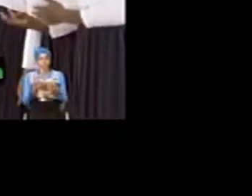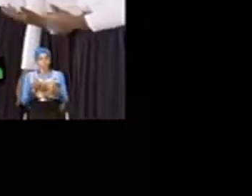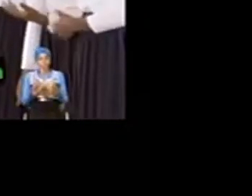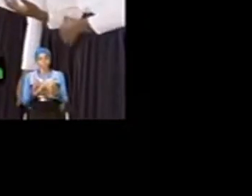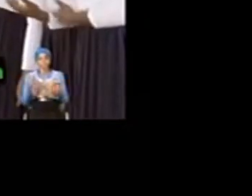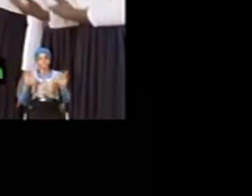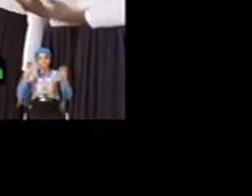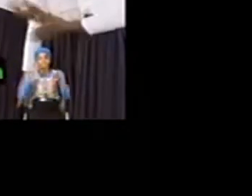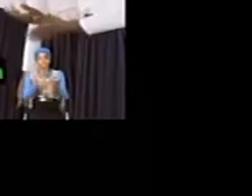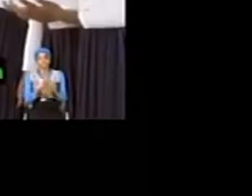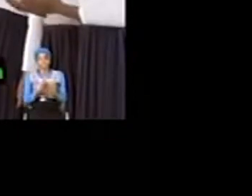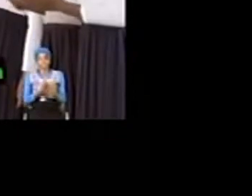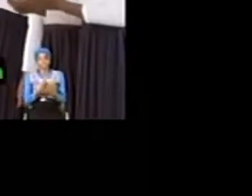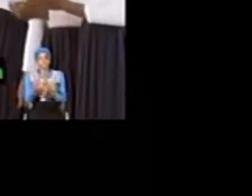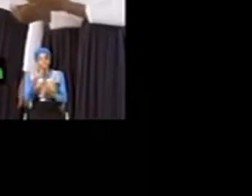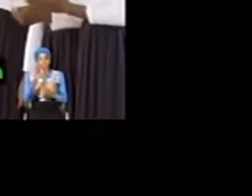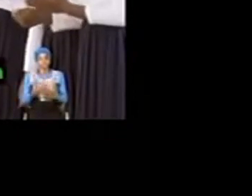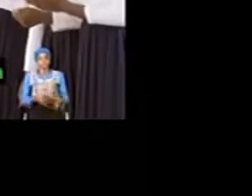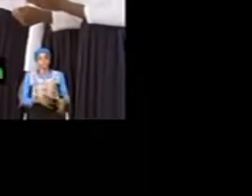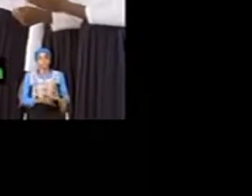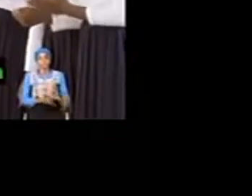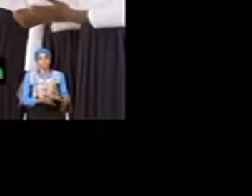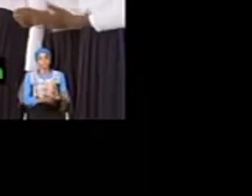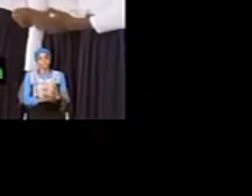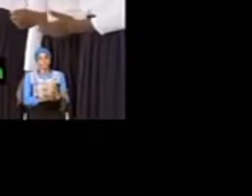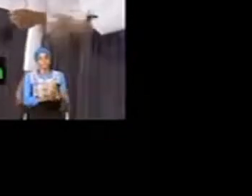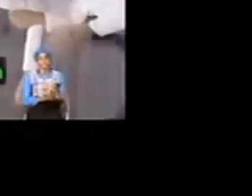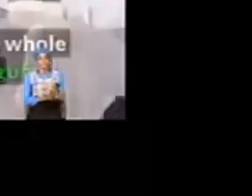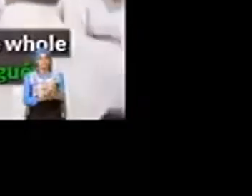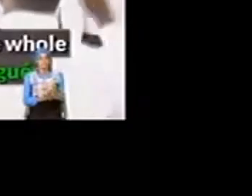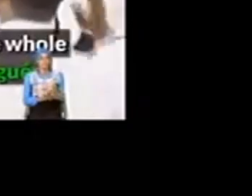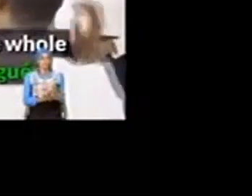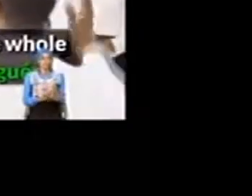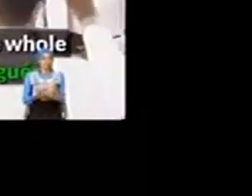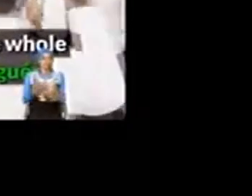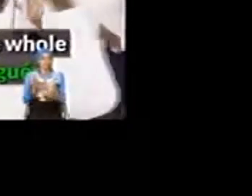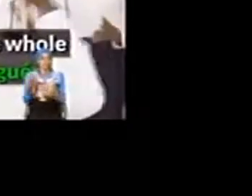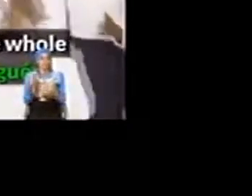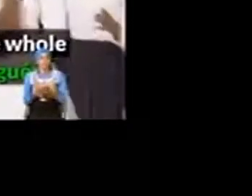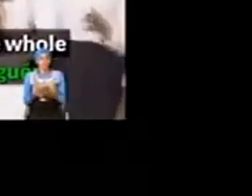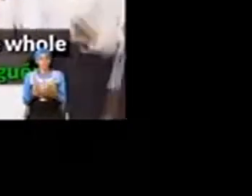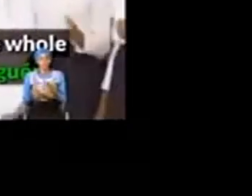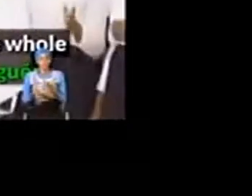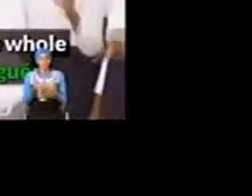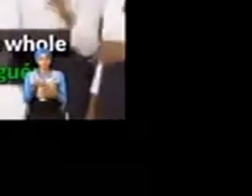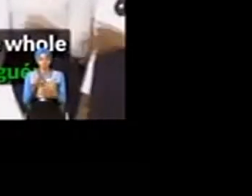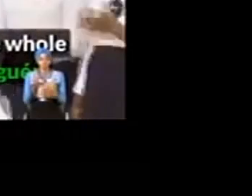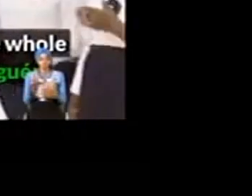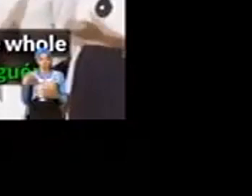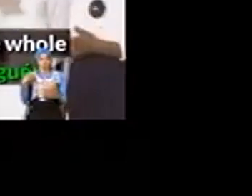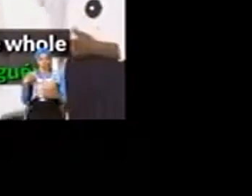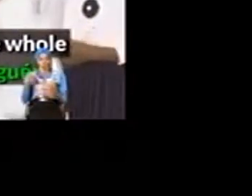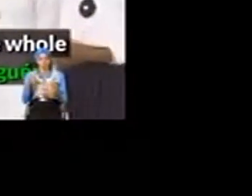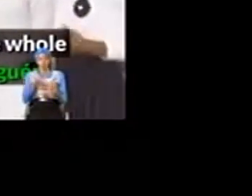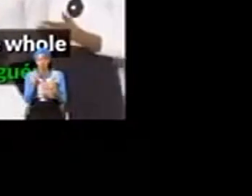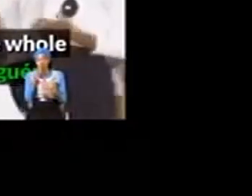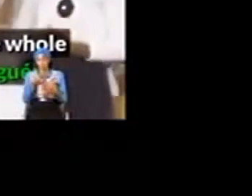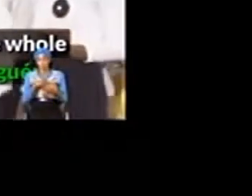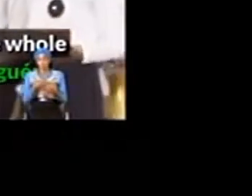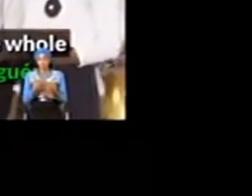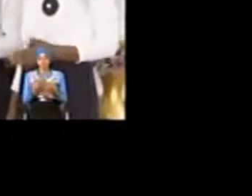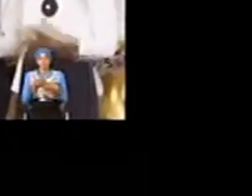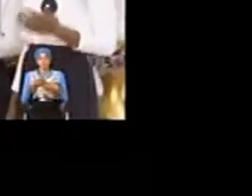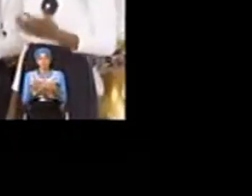today. Let a miracle pass your way. Reach out, touch his clothes. You can be